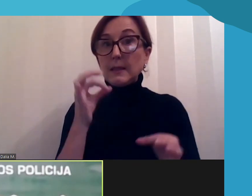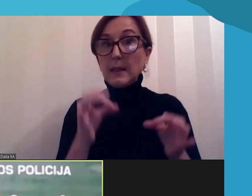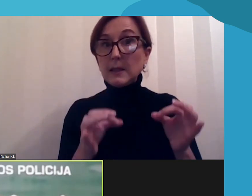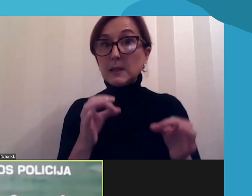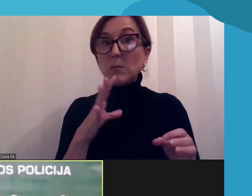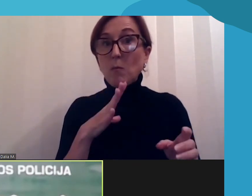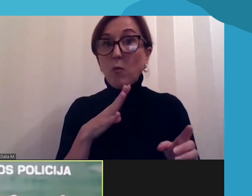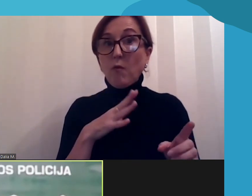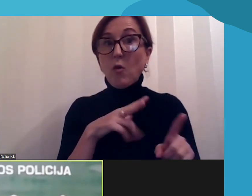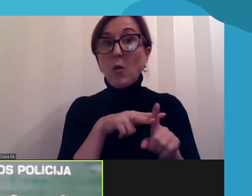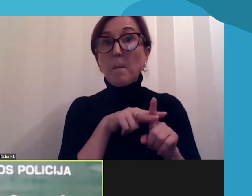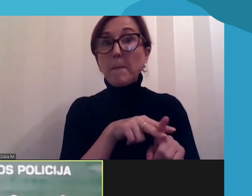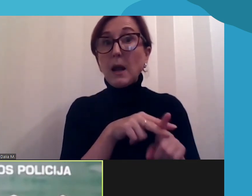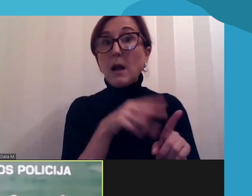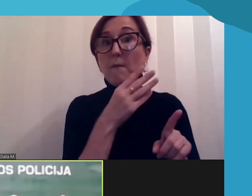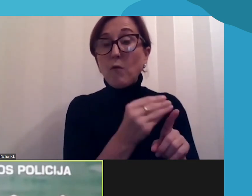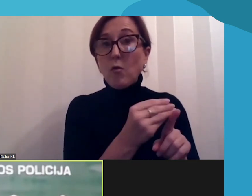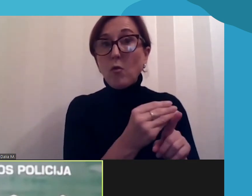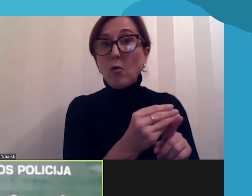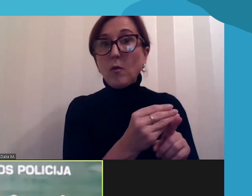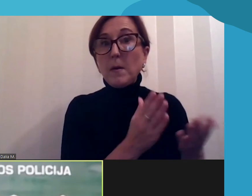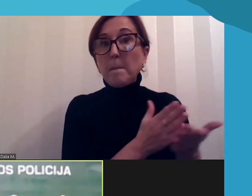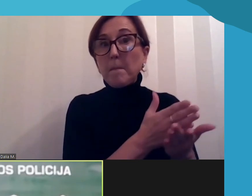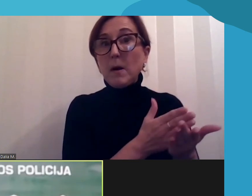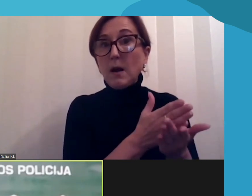in today's discussions, the case law